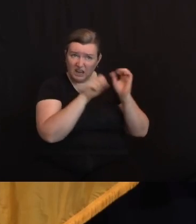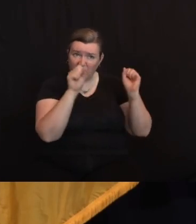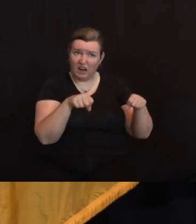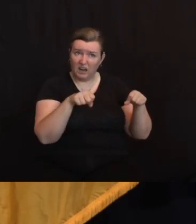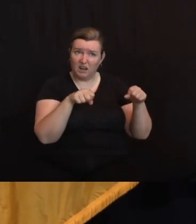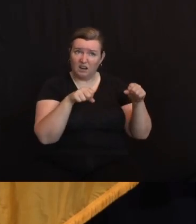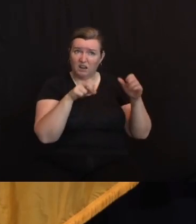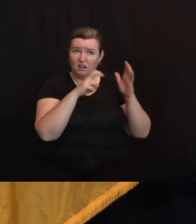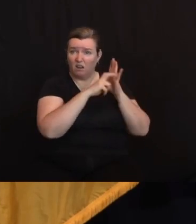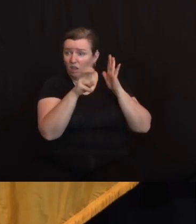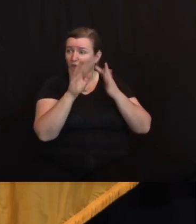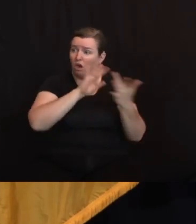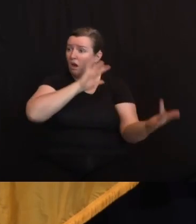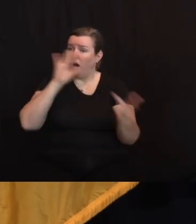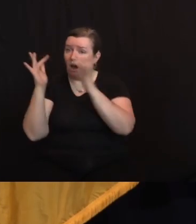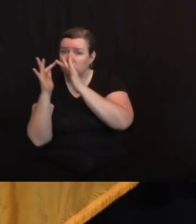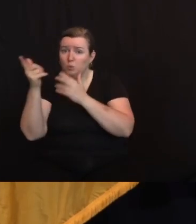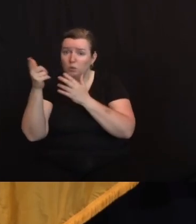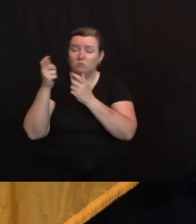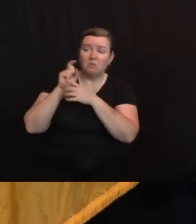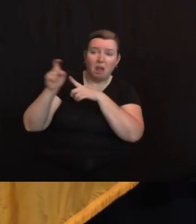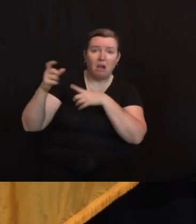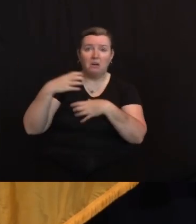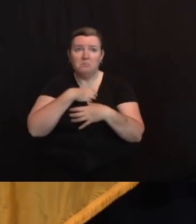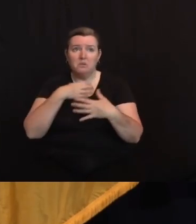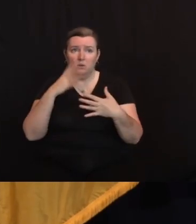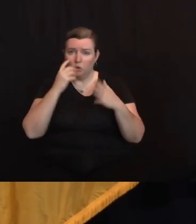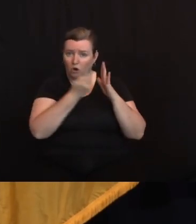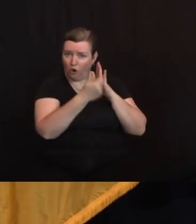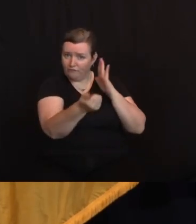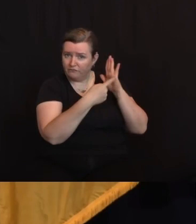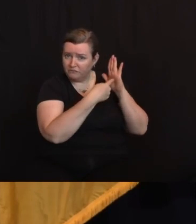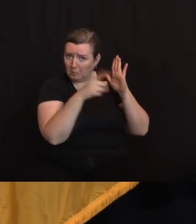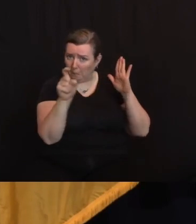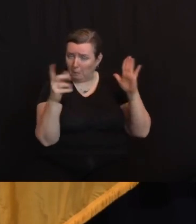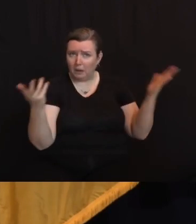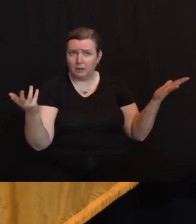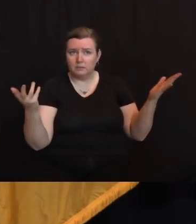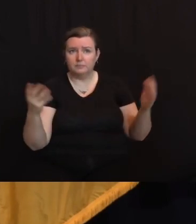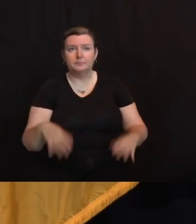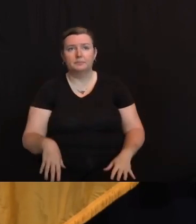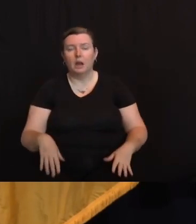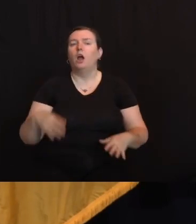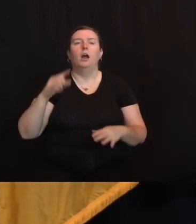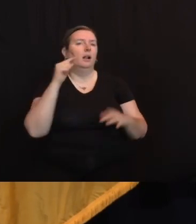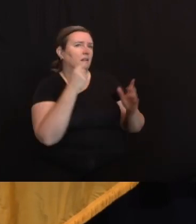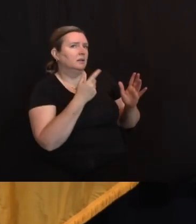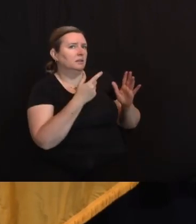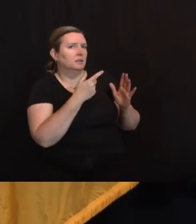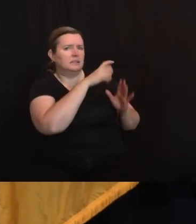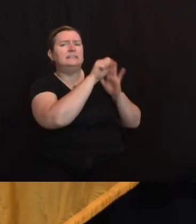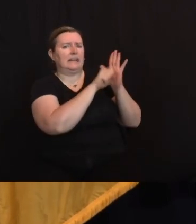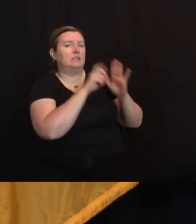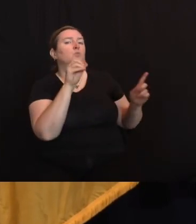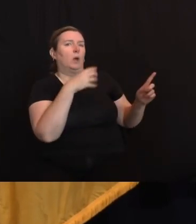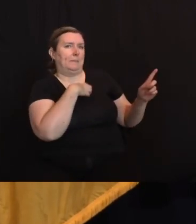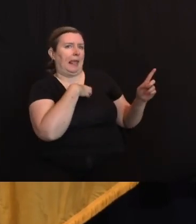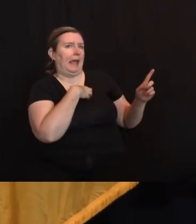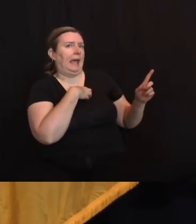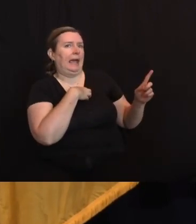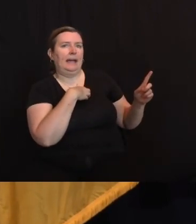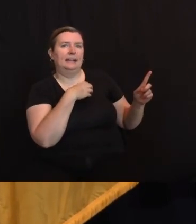you? May I start with that and then? Yes, yeah, I just... Believe me, they do complain, but that doesn't work.